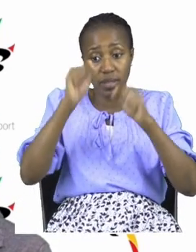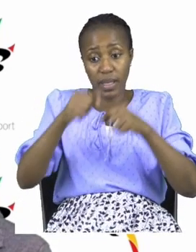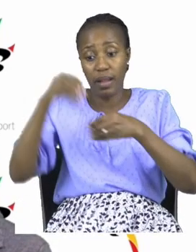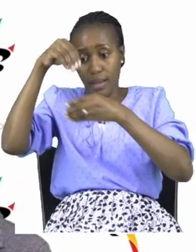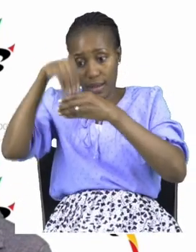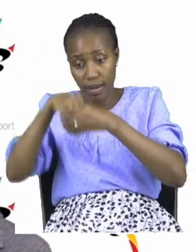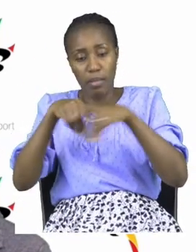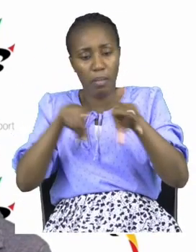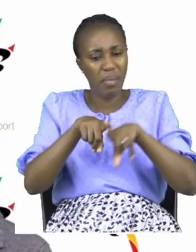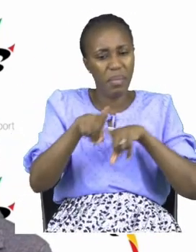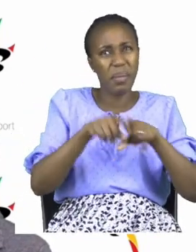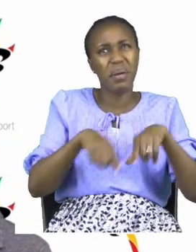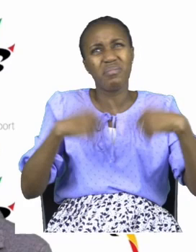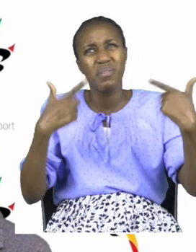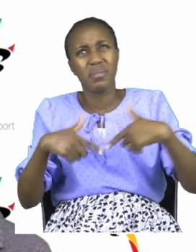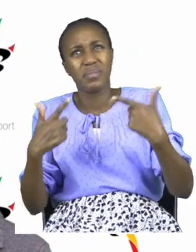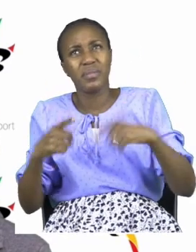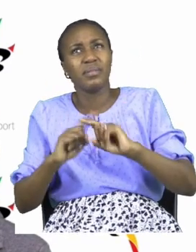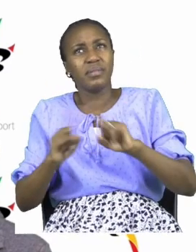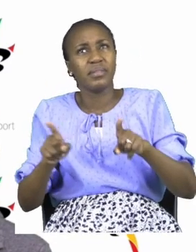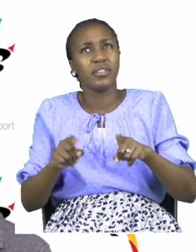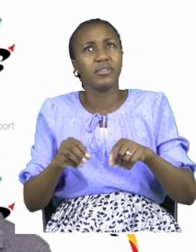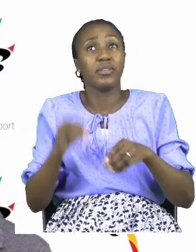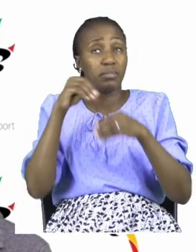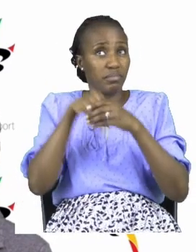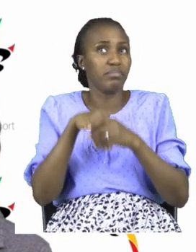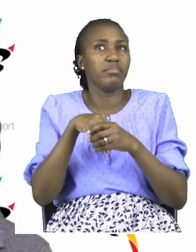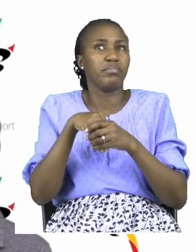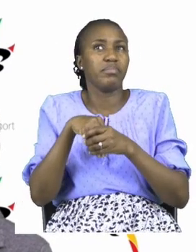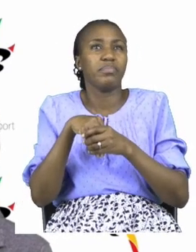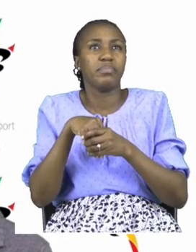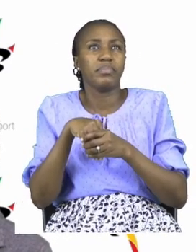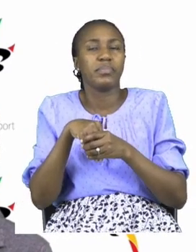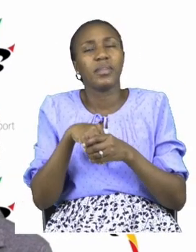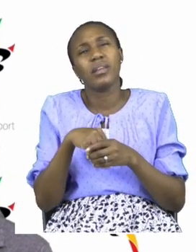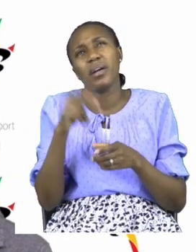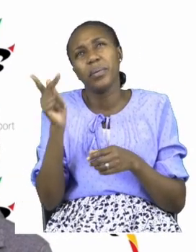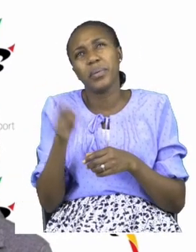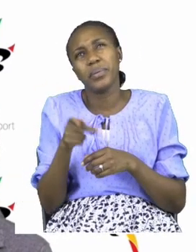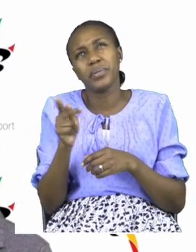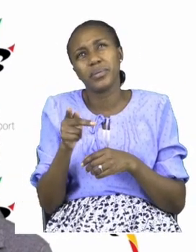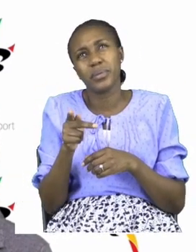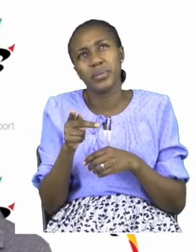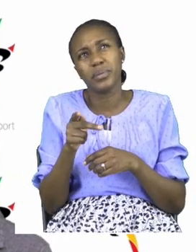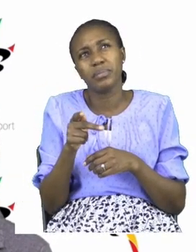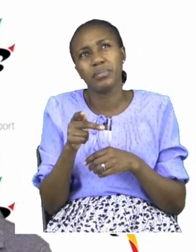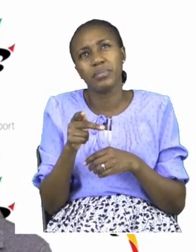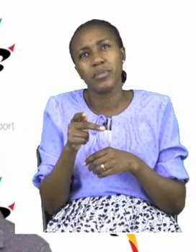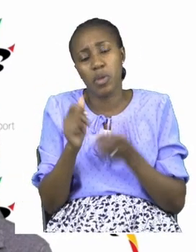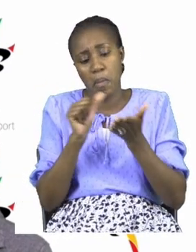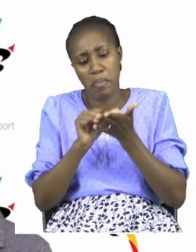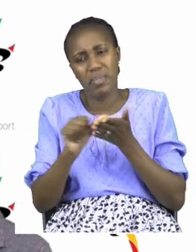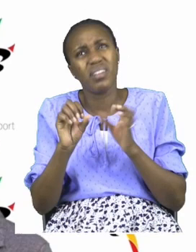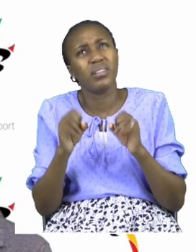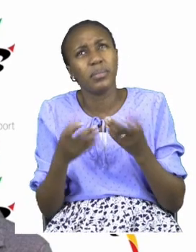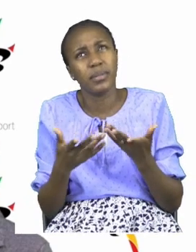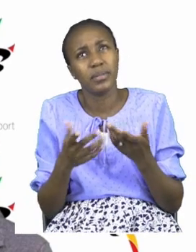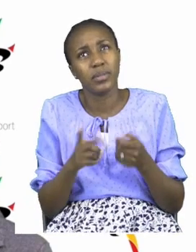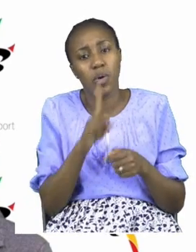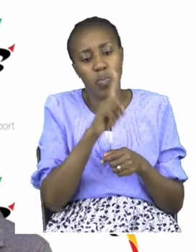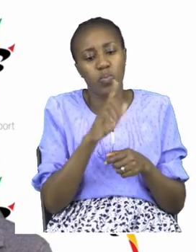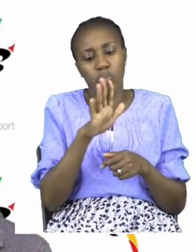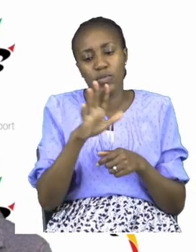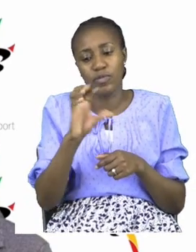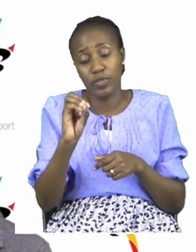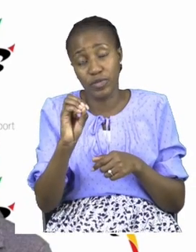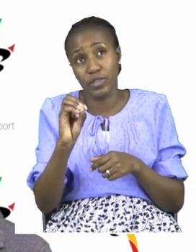and participate in tournaments and all these things. So, and the affiliation per individual is 150